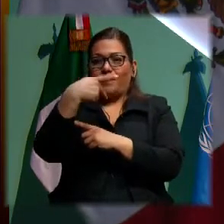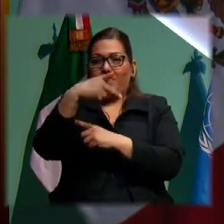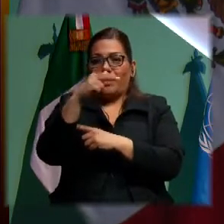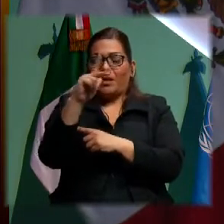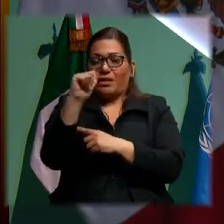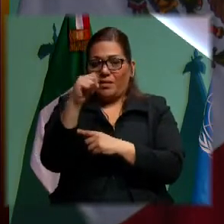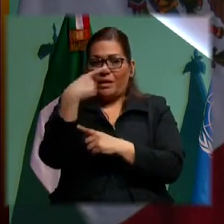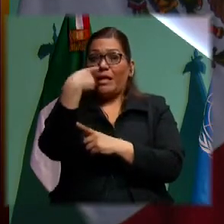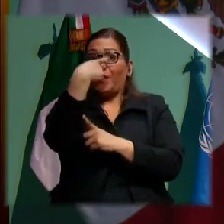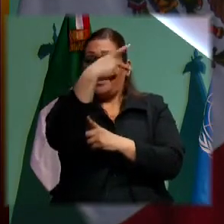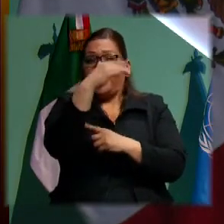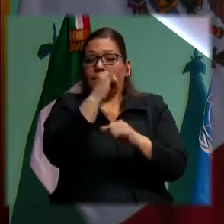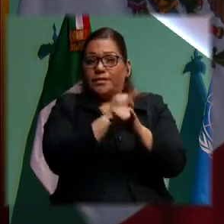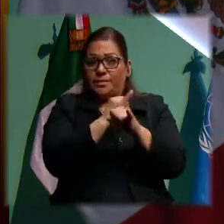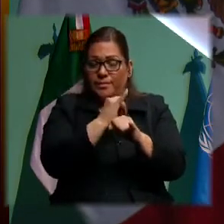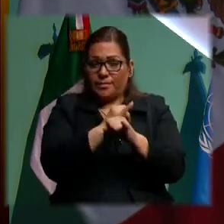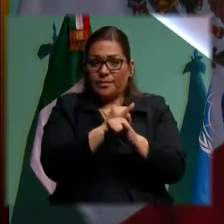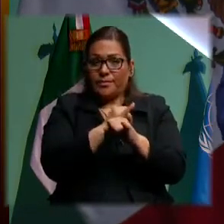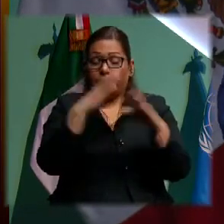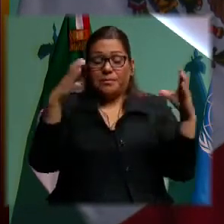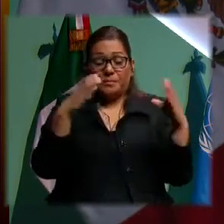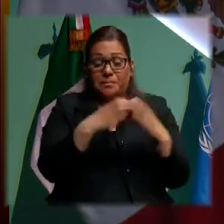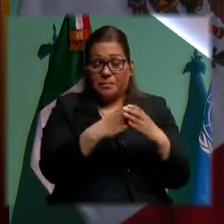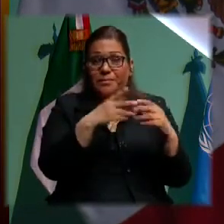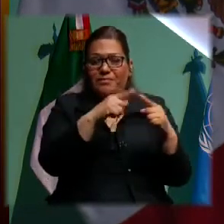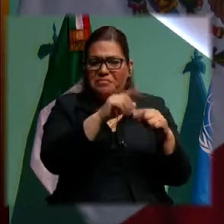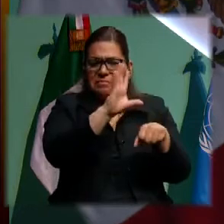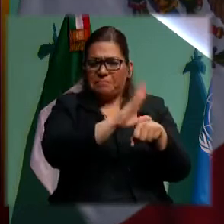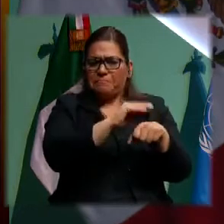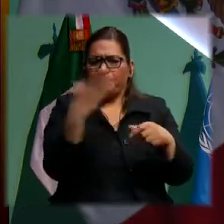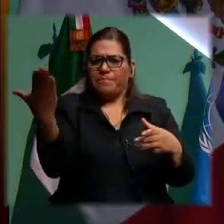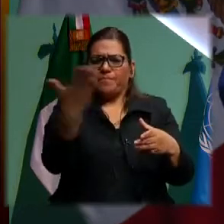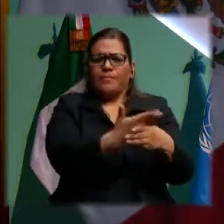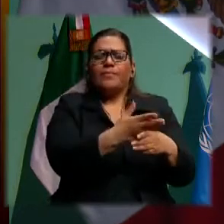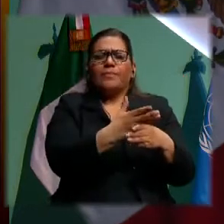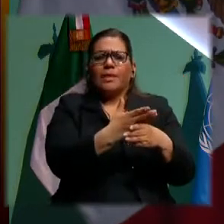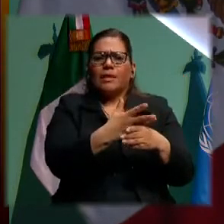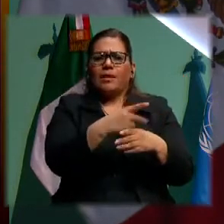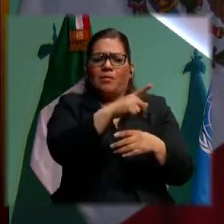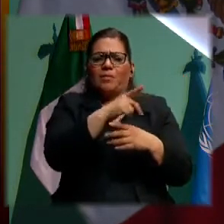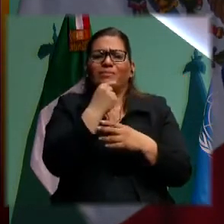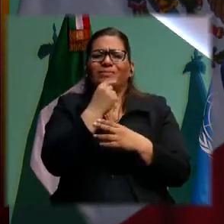community network, allows those farmers to